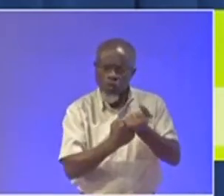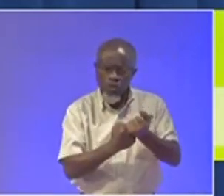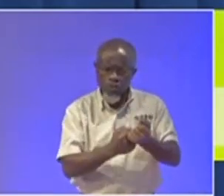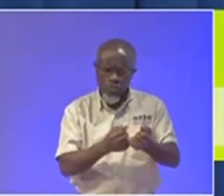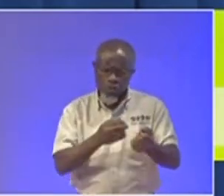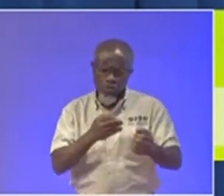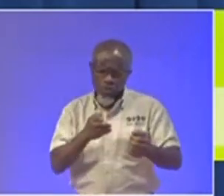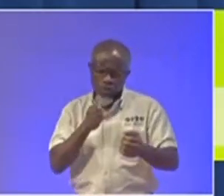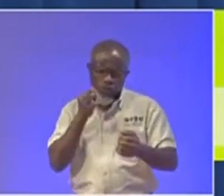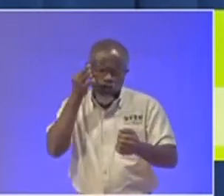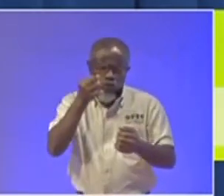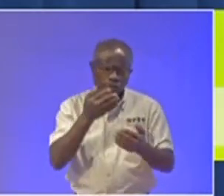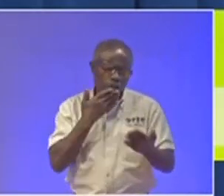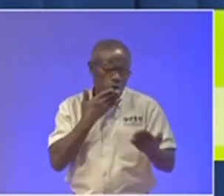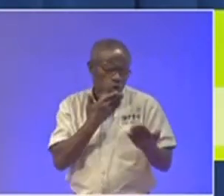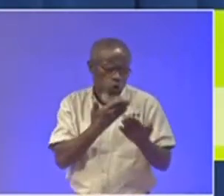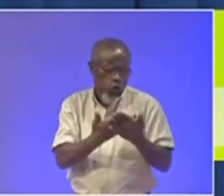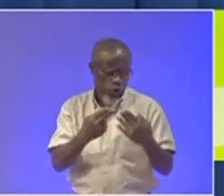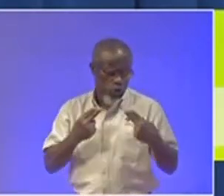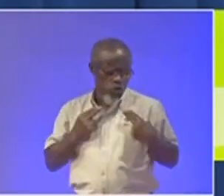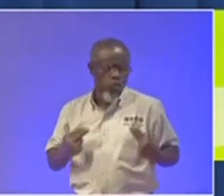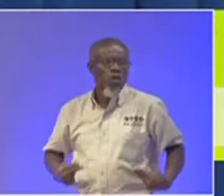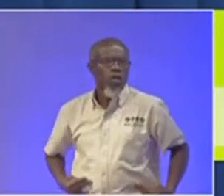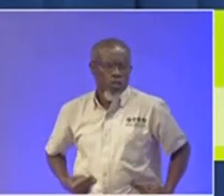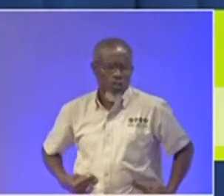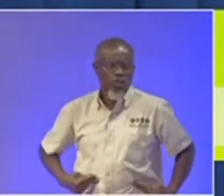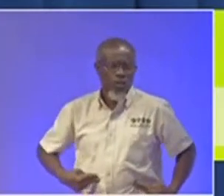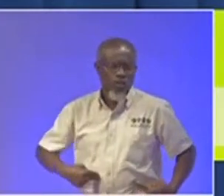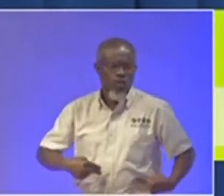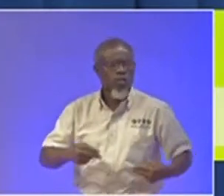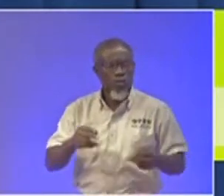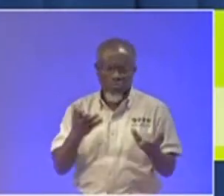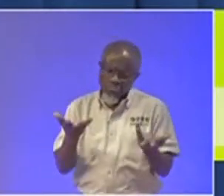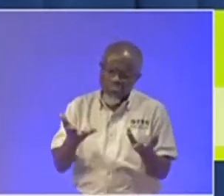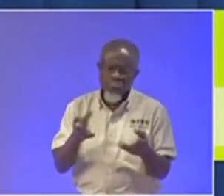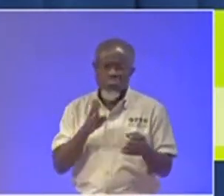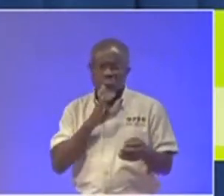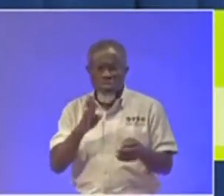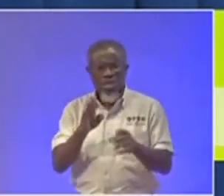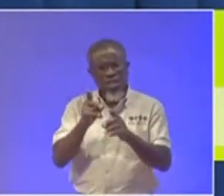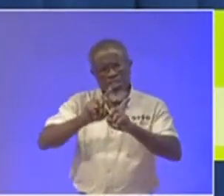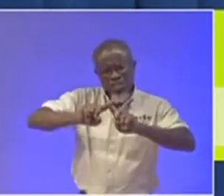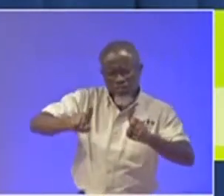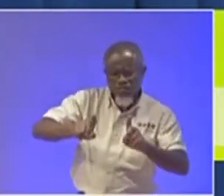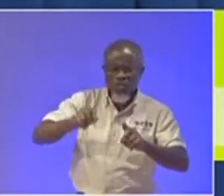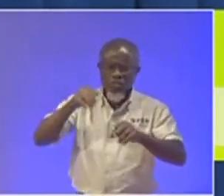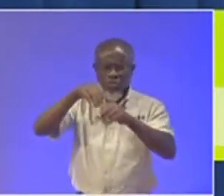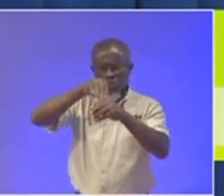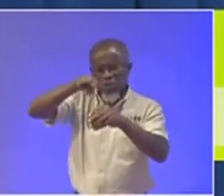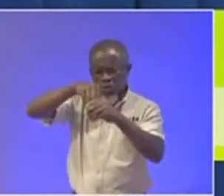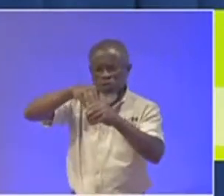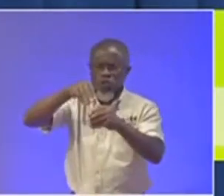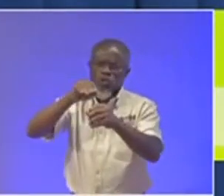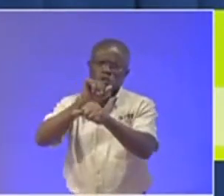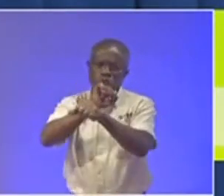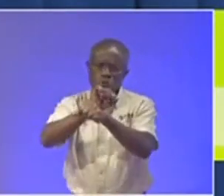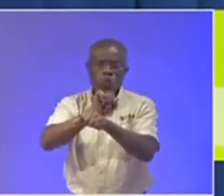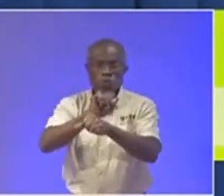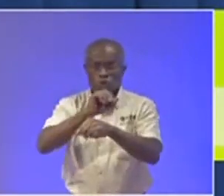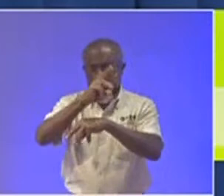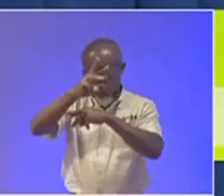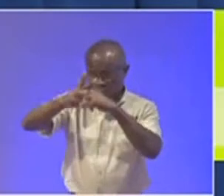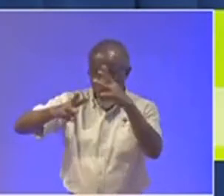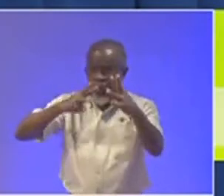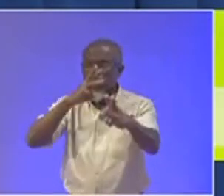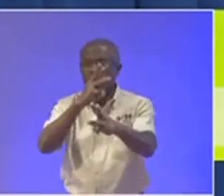humans, so that we can make a difference in the world. And good teachers are able to do that while they're teaching the skills and the knowledge related